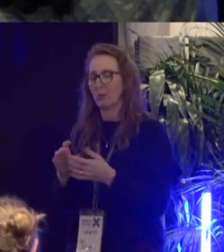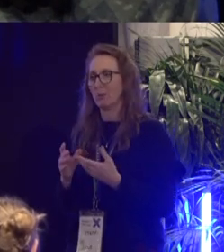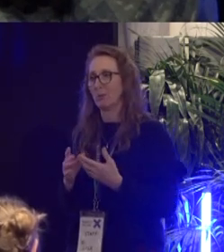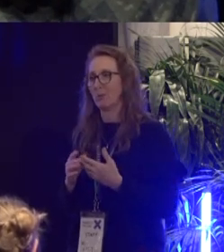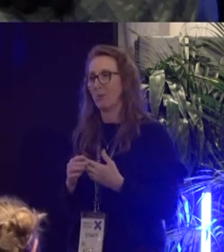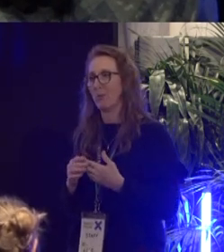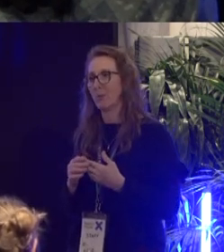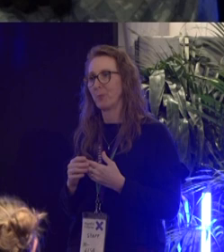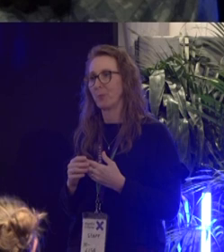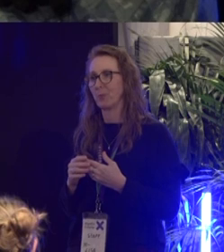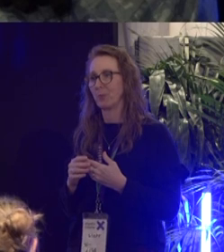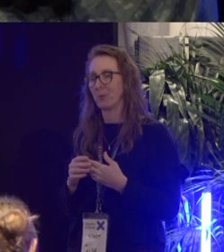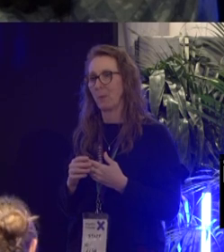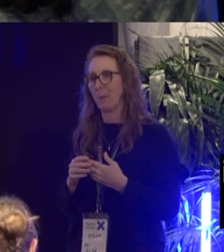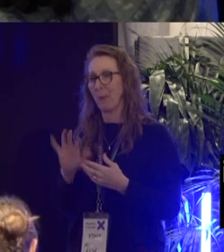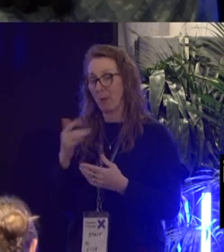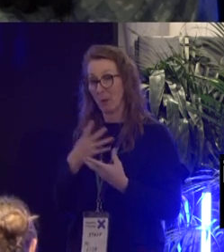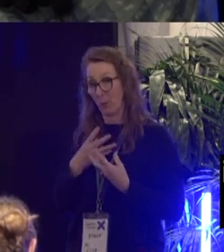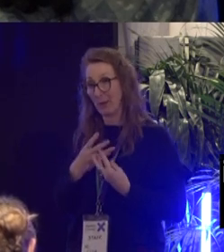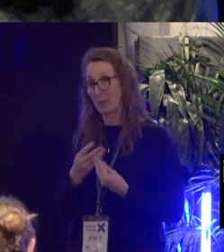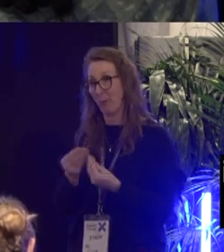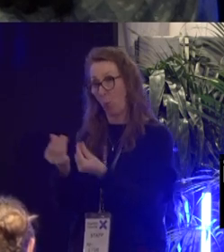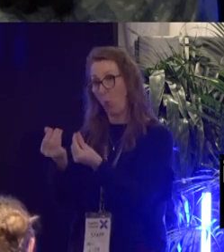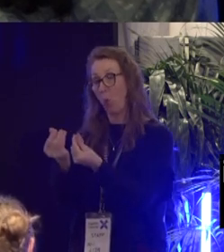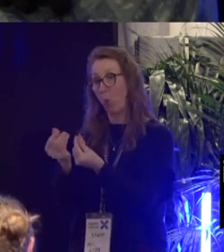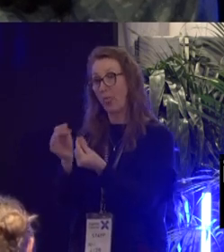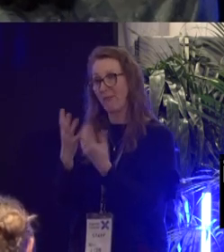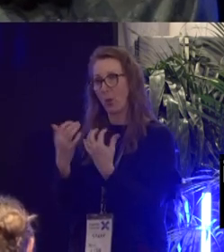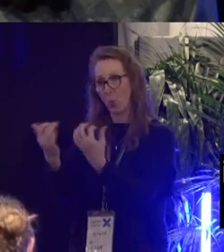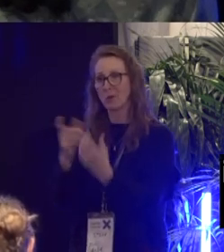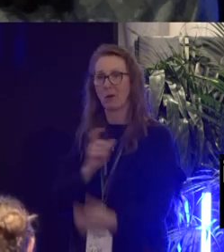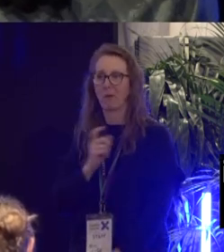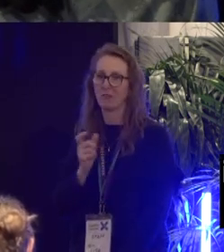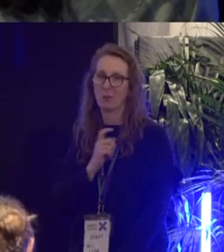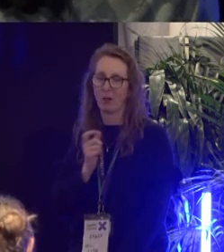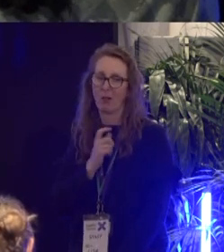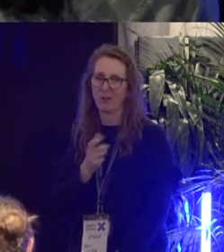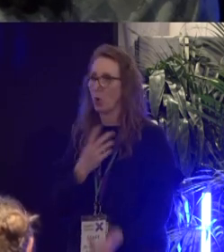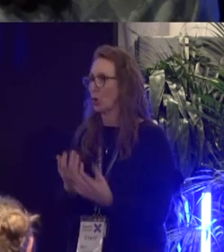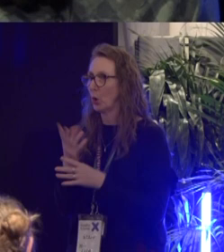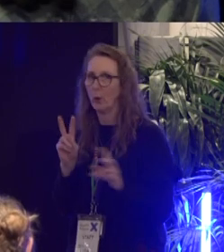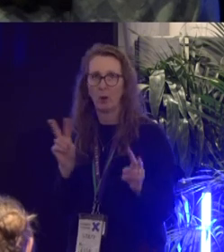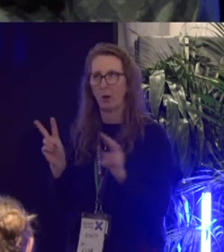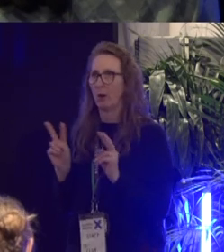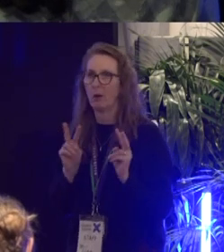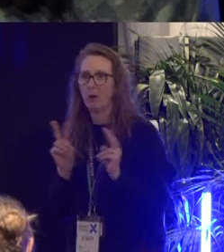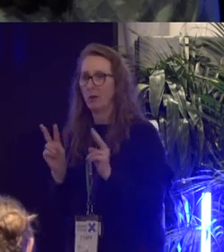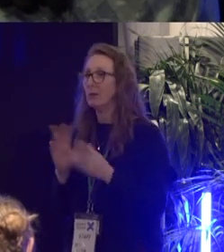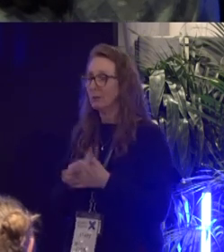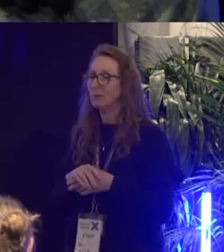it maybe goes smoother if more of your audience are comfortable with what you're doing. So yeah, that sort of